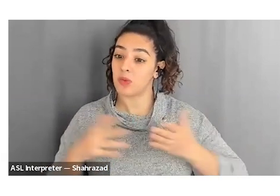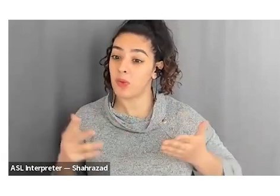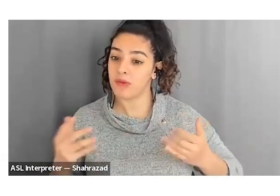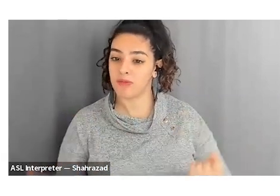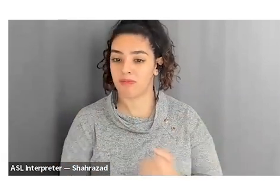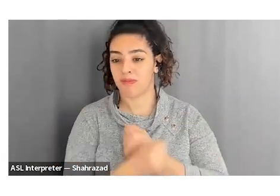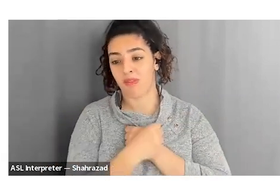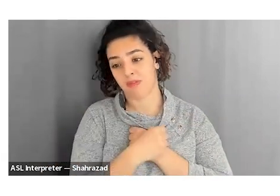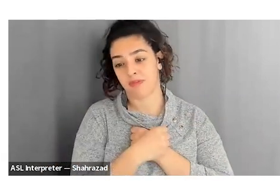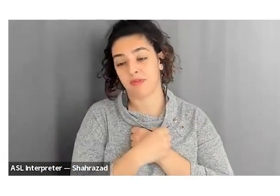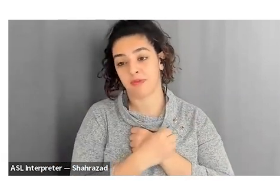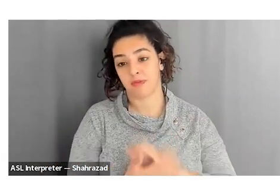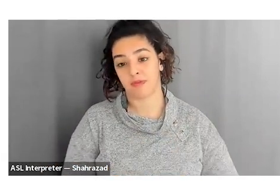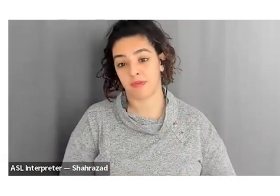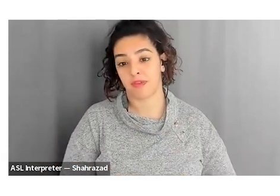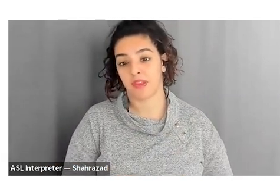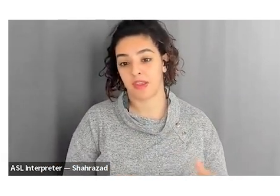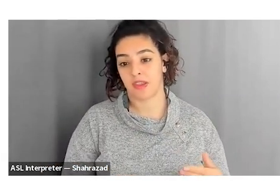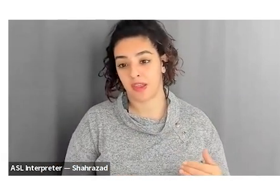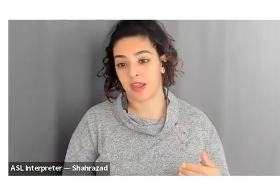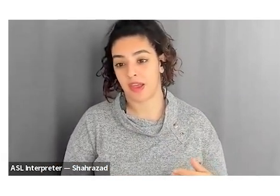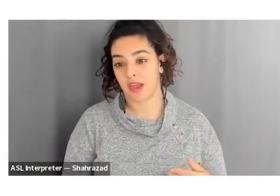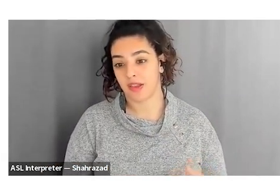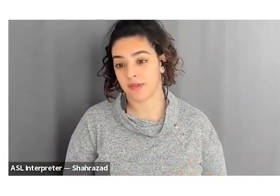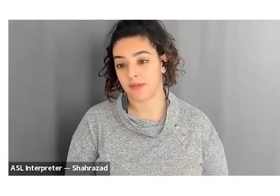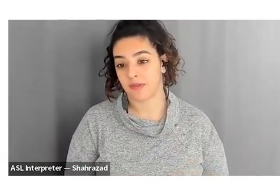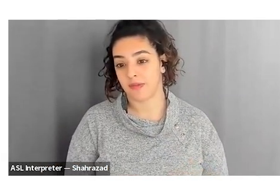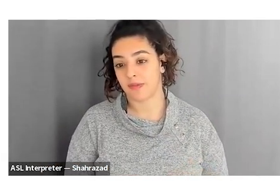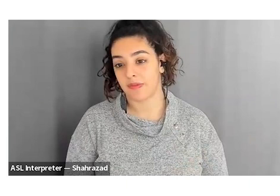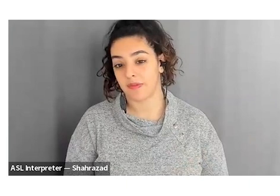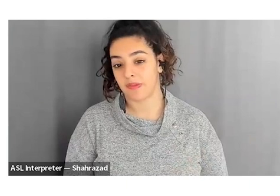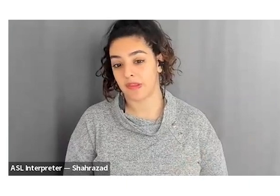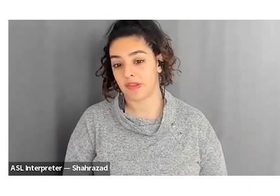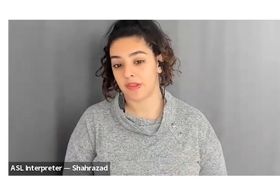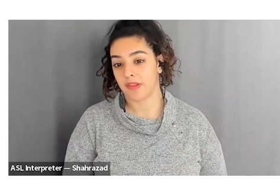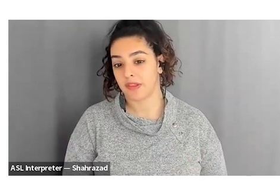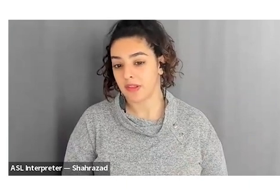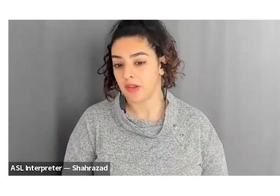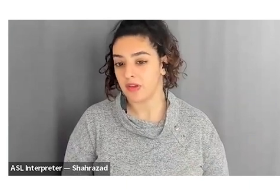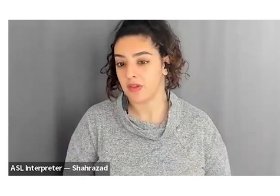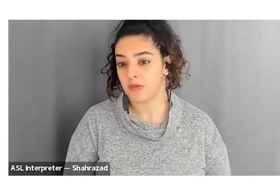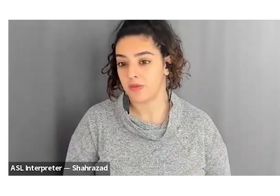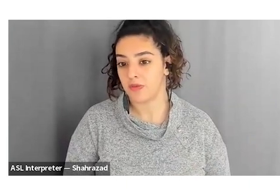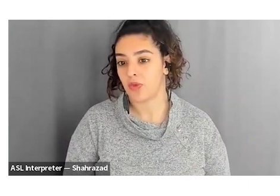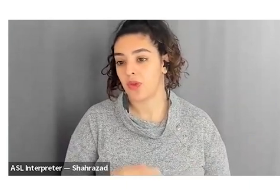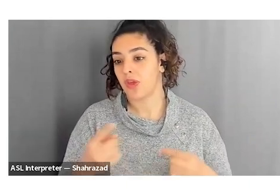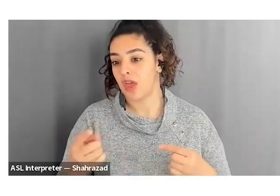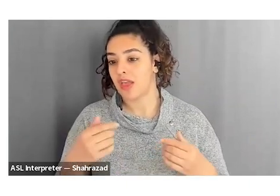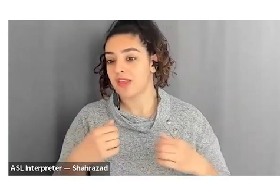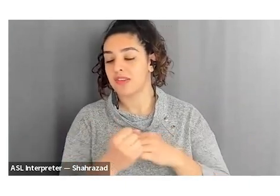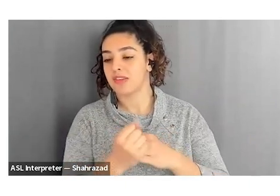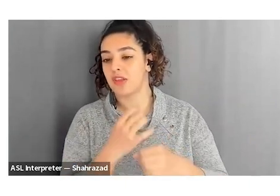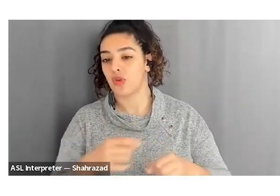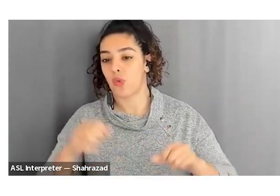those stickers are Alice Wong, Rita Mingus, and Sandy Ho. And we also have some wonderful stickers that said,